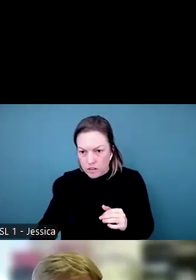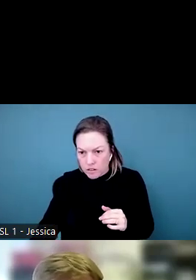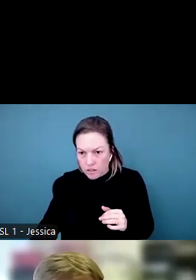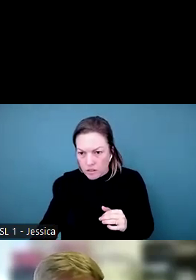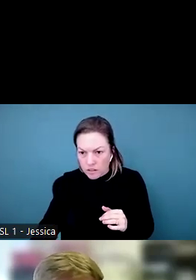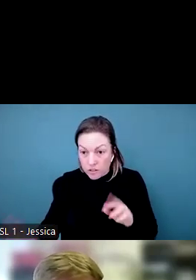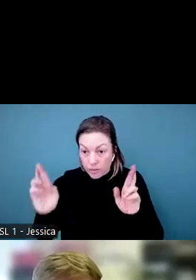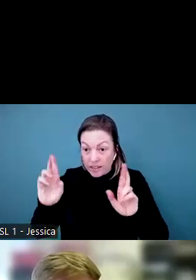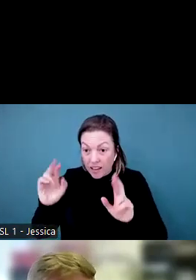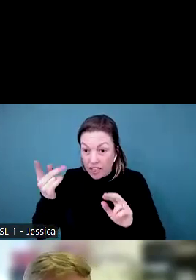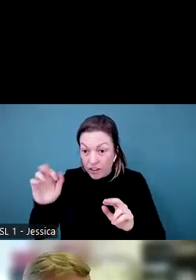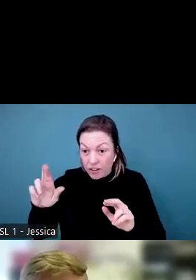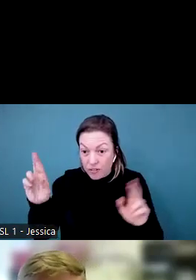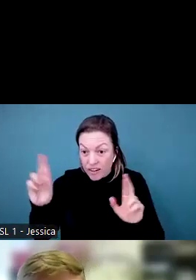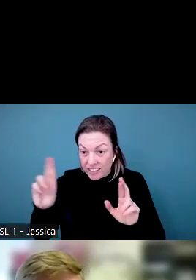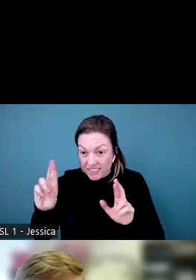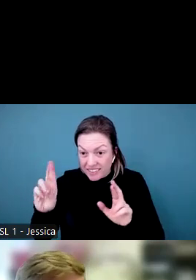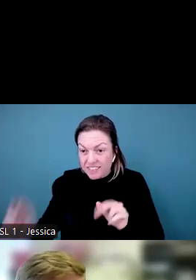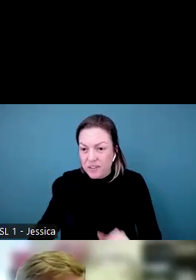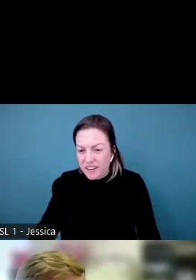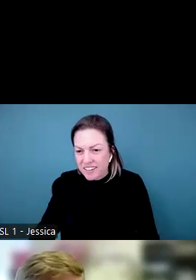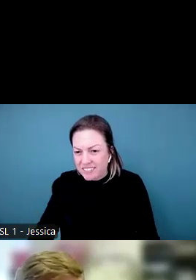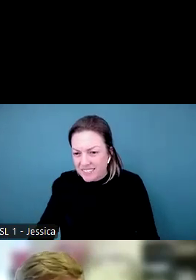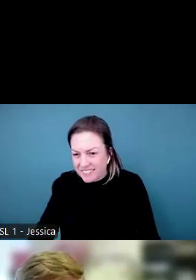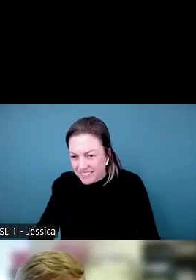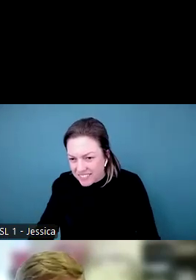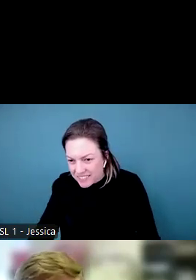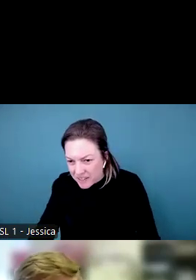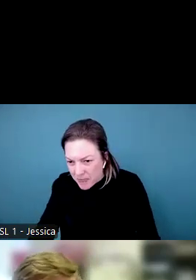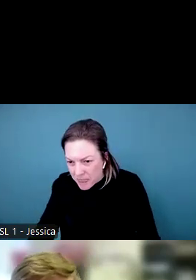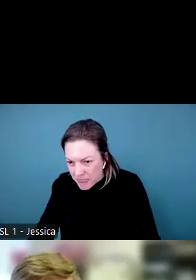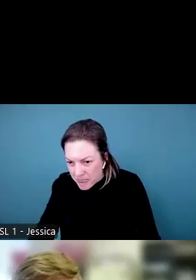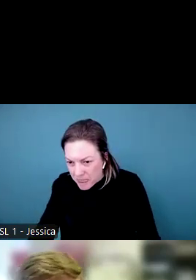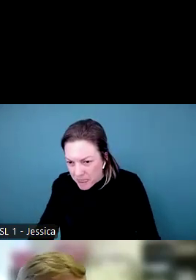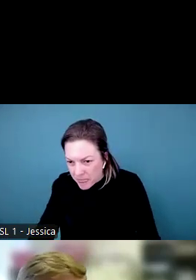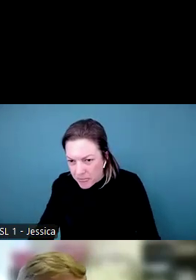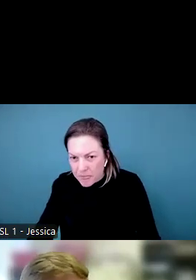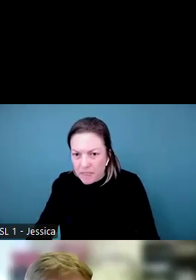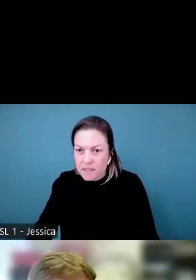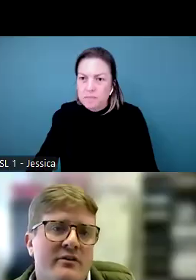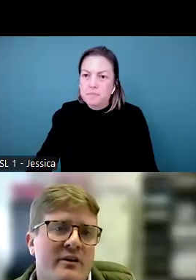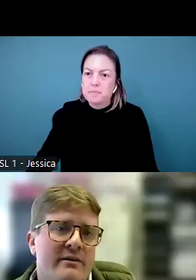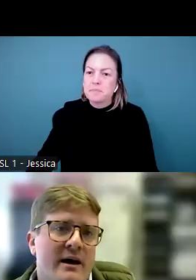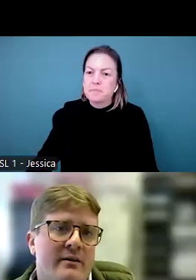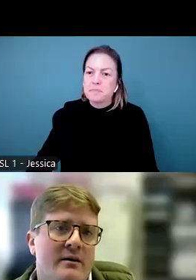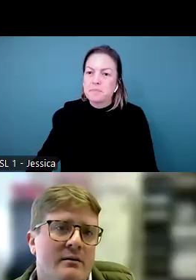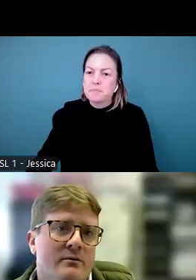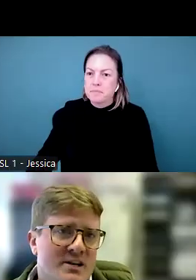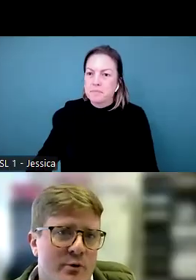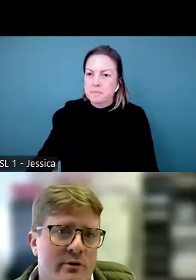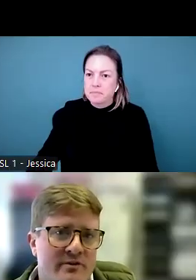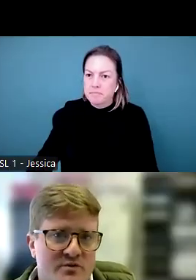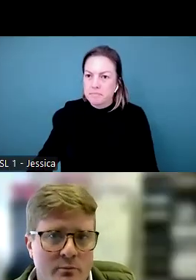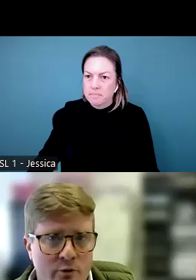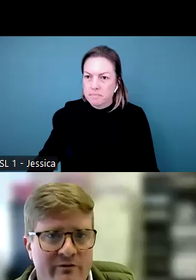So this is the expert reviews. It's a scale from 1 to 5, 1 being excellent and then 5 being poor. And you can see that the